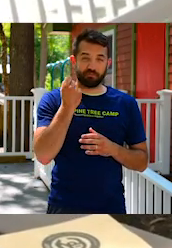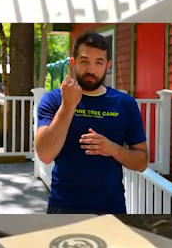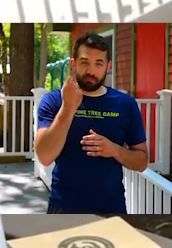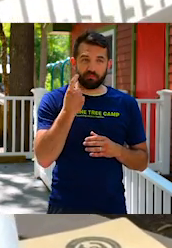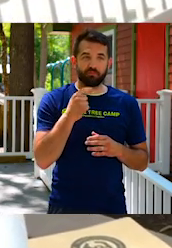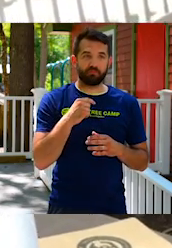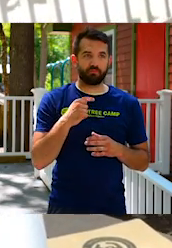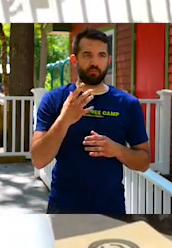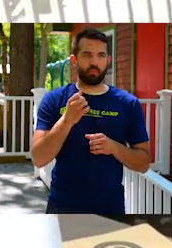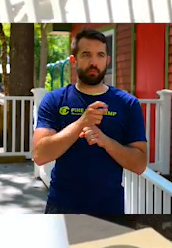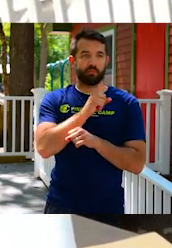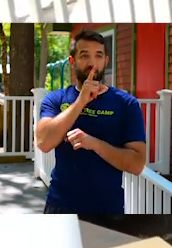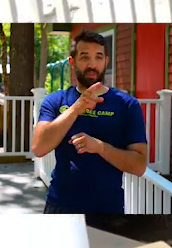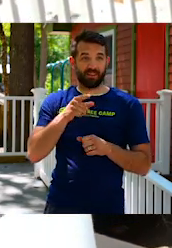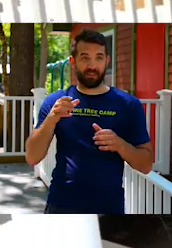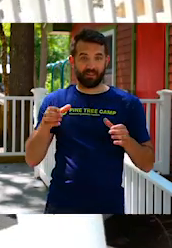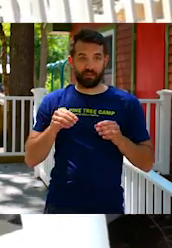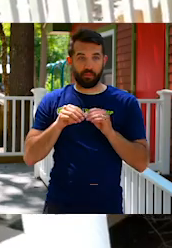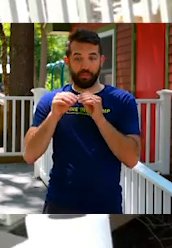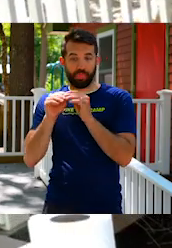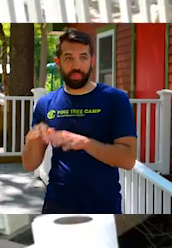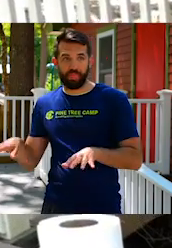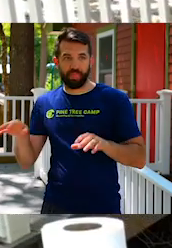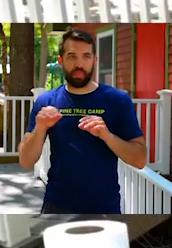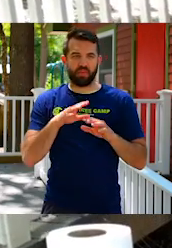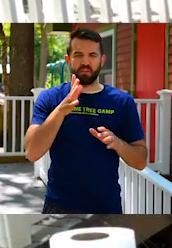could get a little messy in case you spill the water.